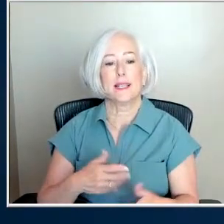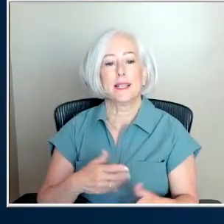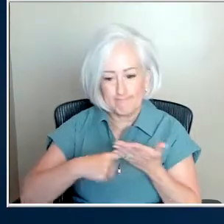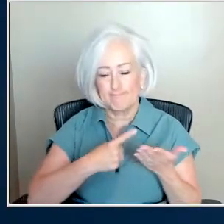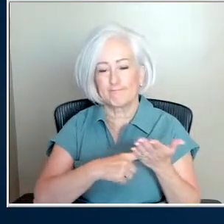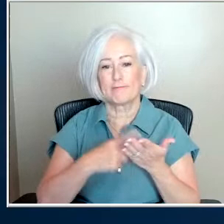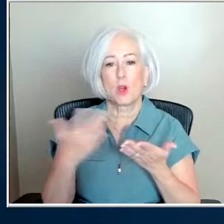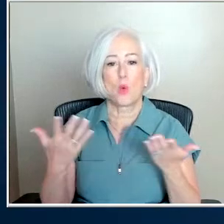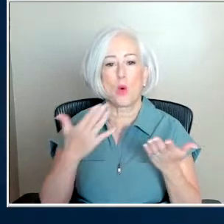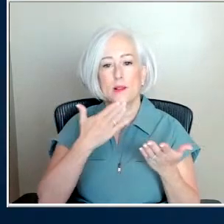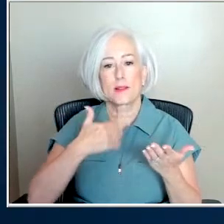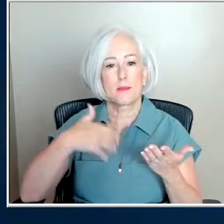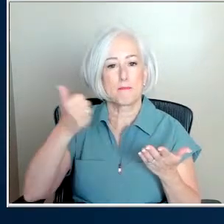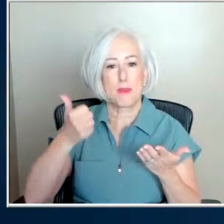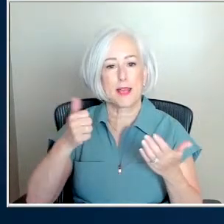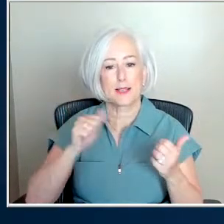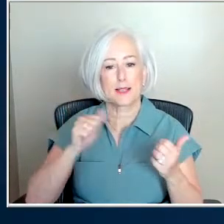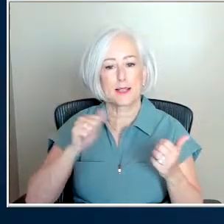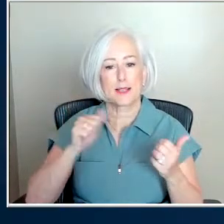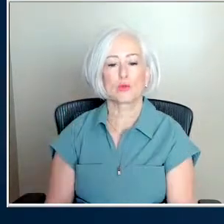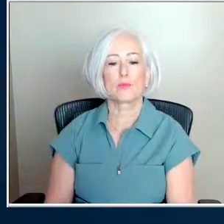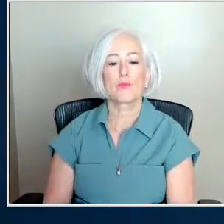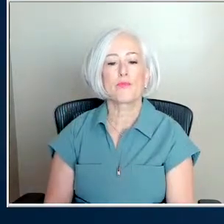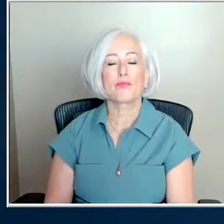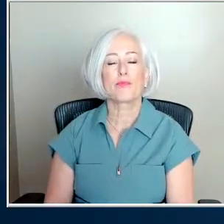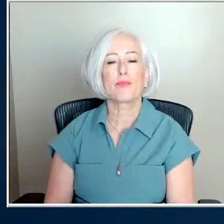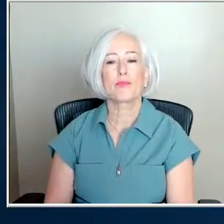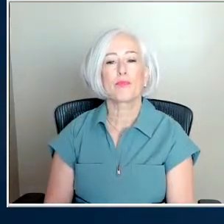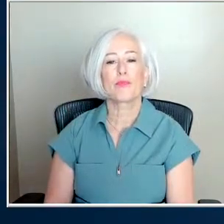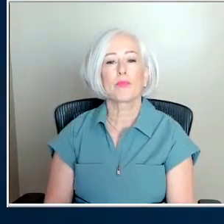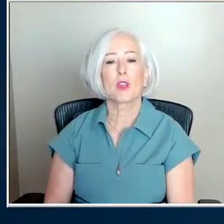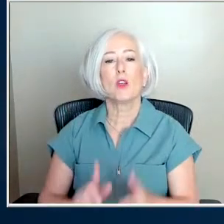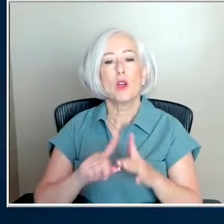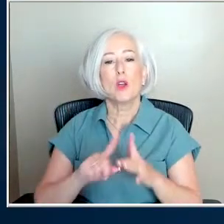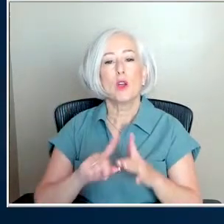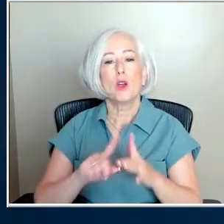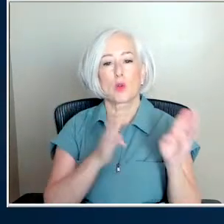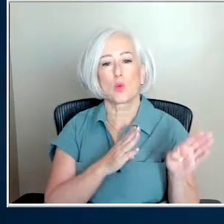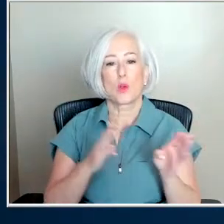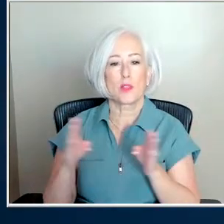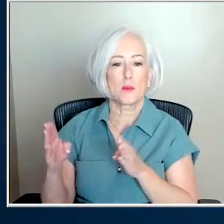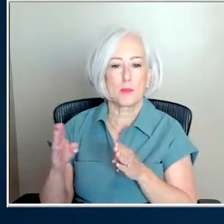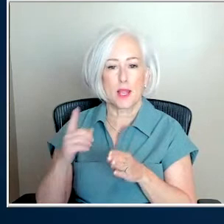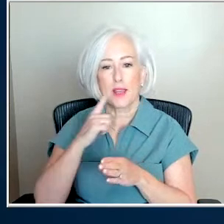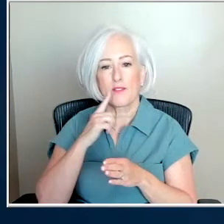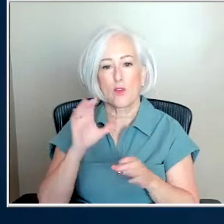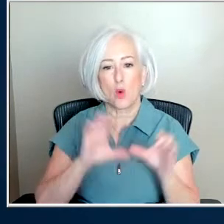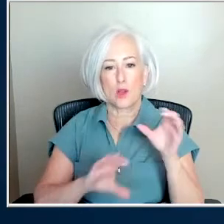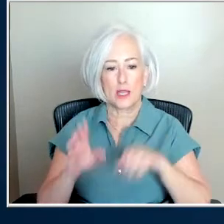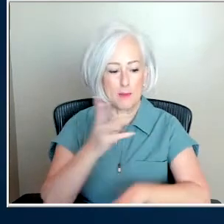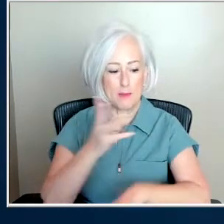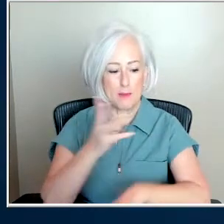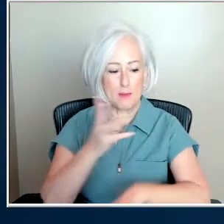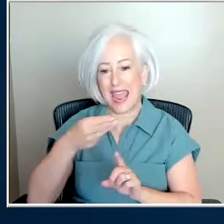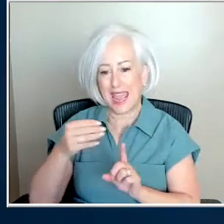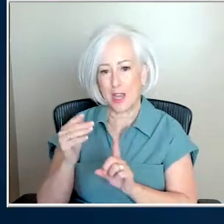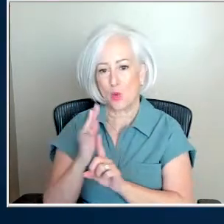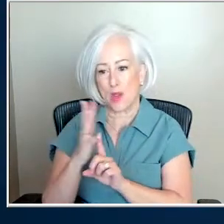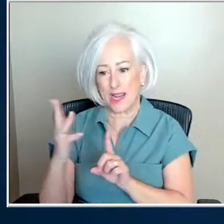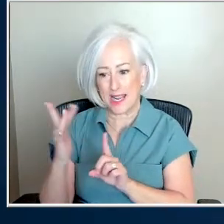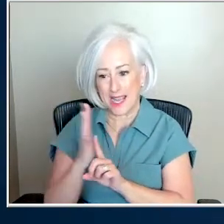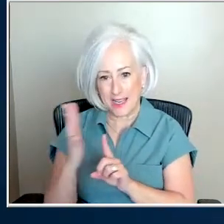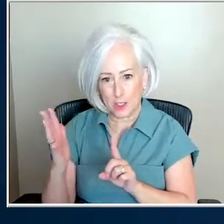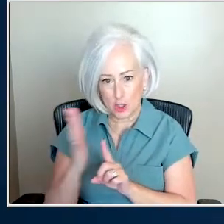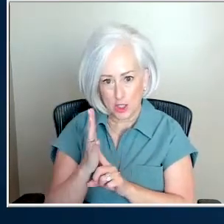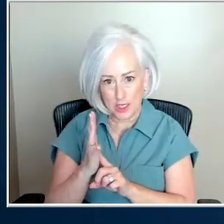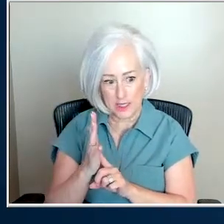best course of action. So we started initially with a plan of maybe chemotherapy and radiation, but as we went through